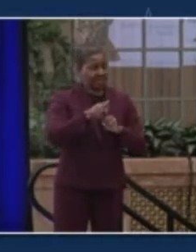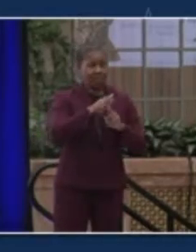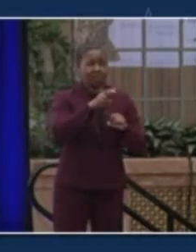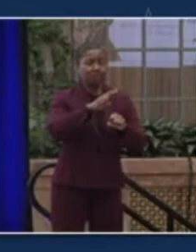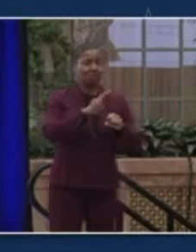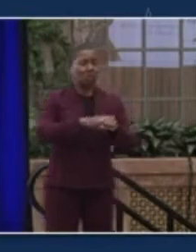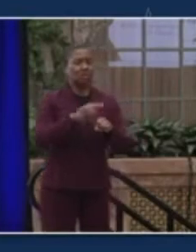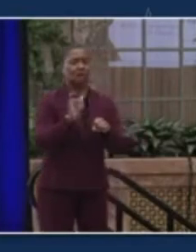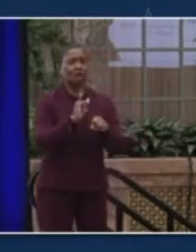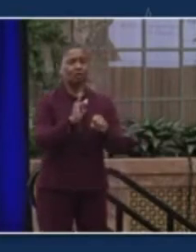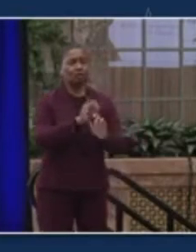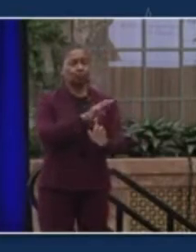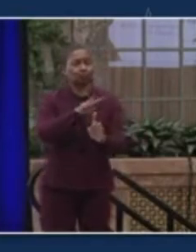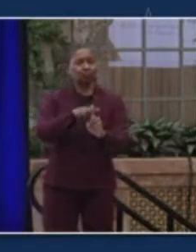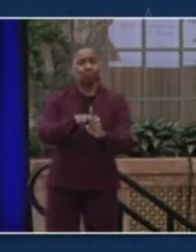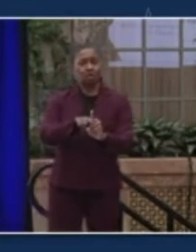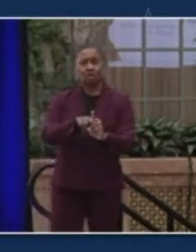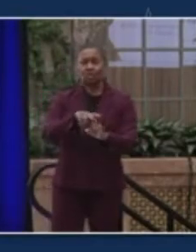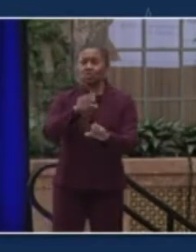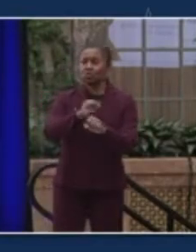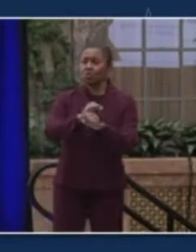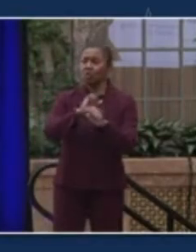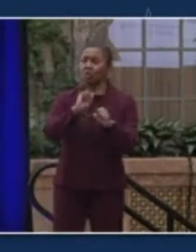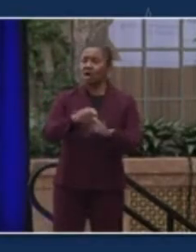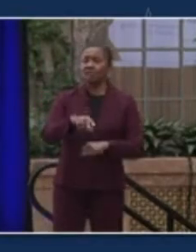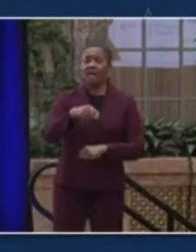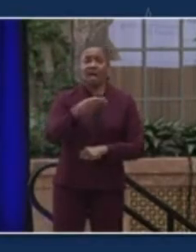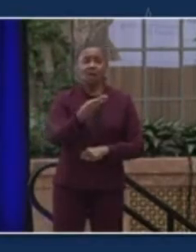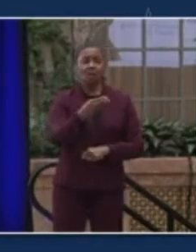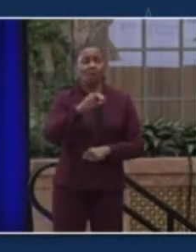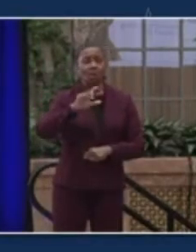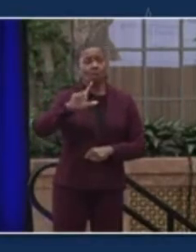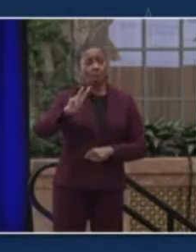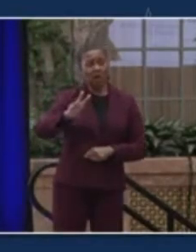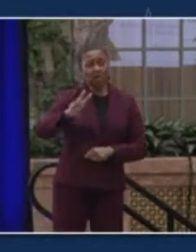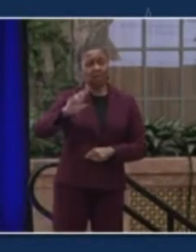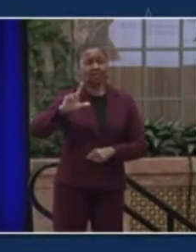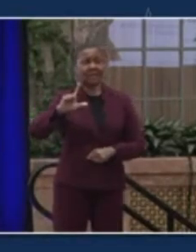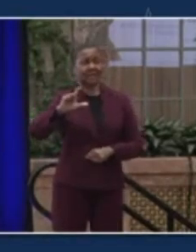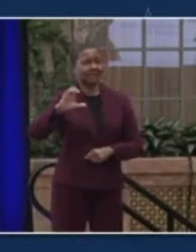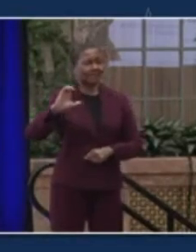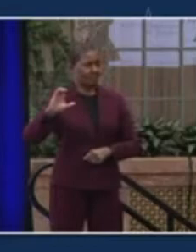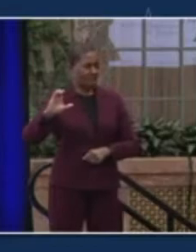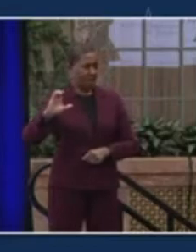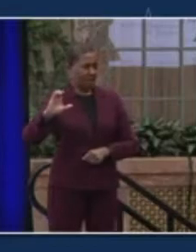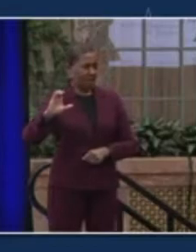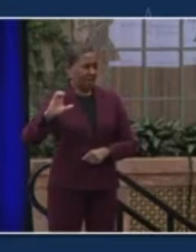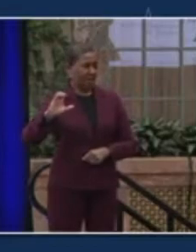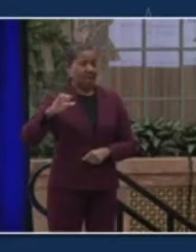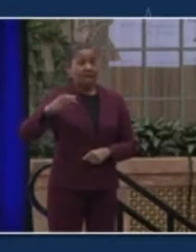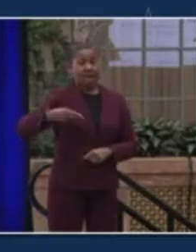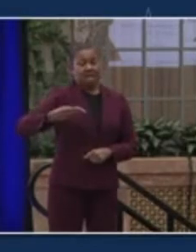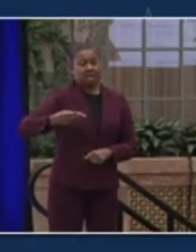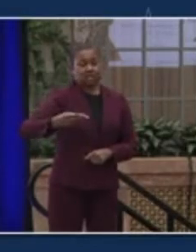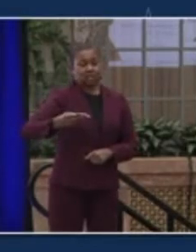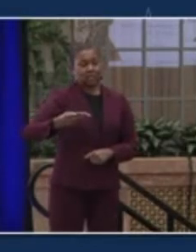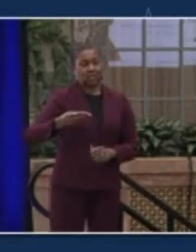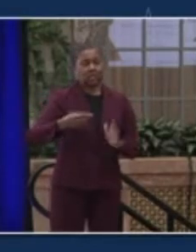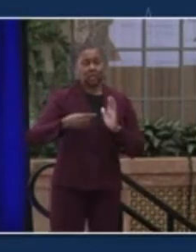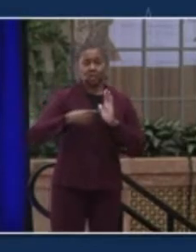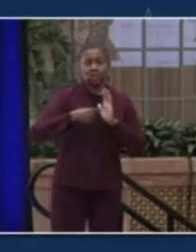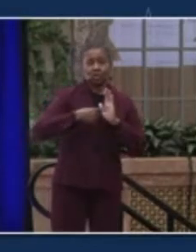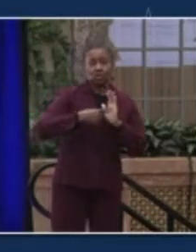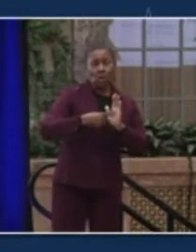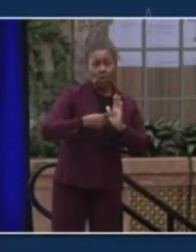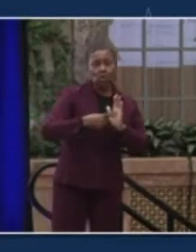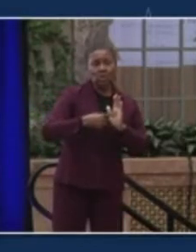it also goes to the work of the Harold Washington Legacy Committee. History only speaks for as long